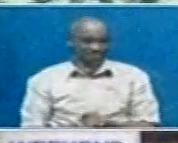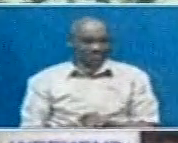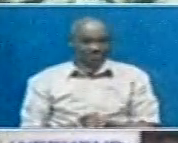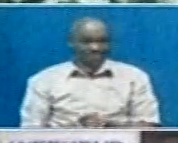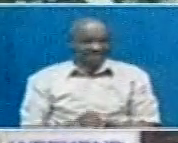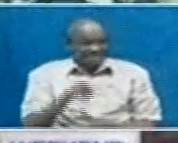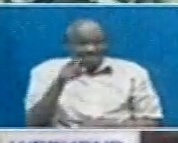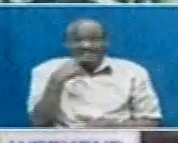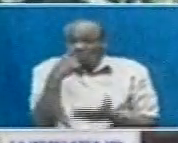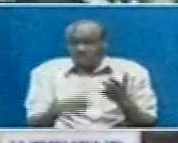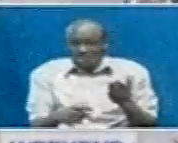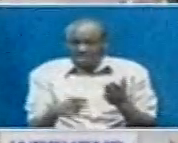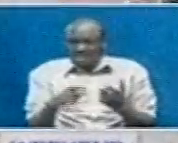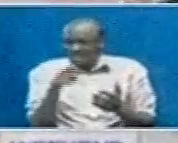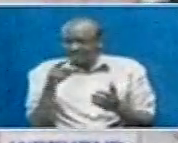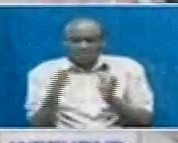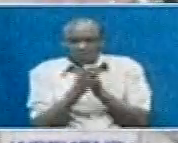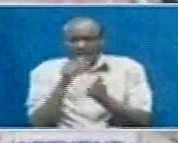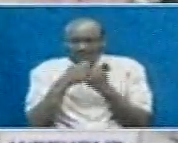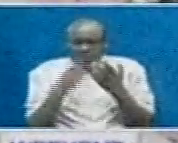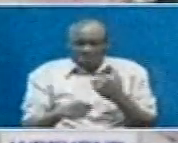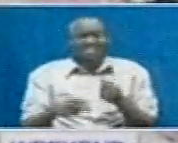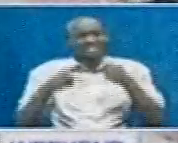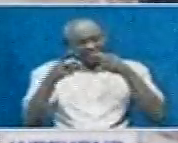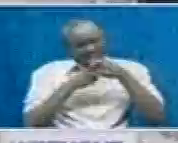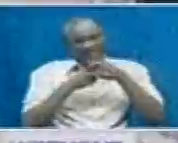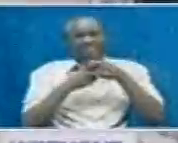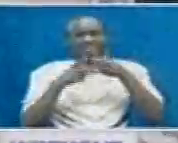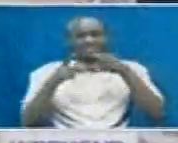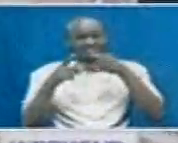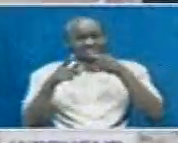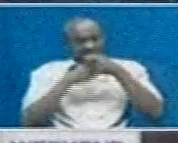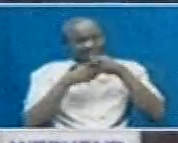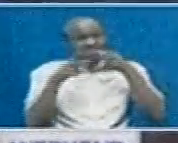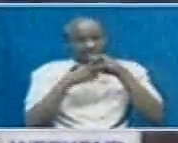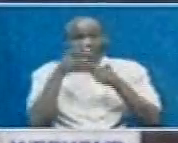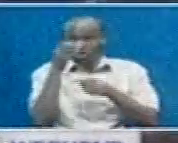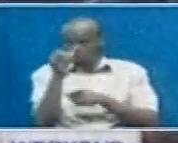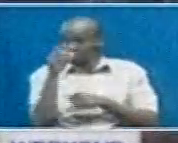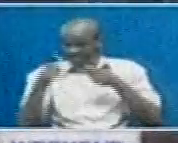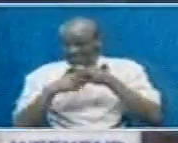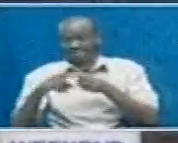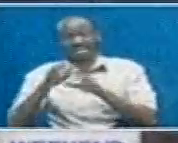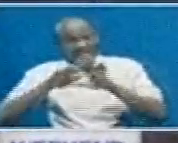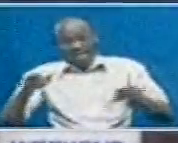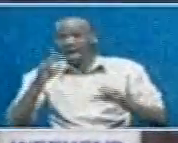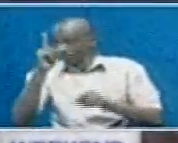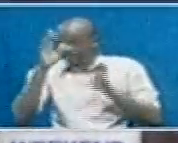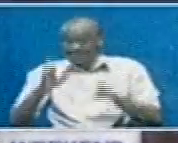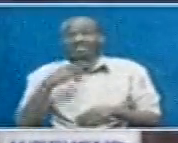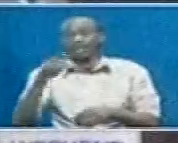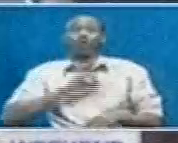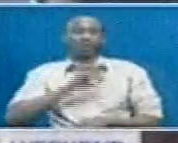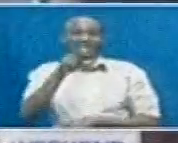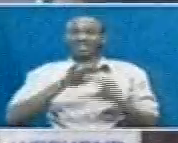It is suspected that a man alleged to own 706 acres of this land had sent rowdy youth to drive out the squatter